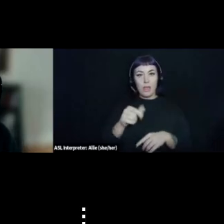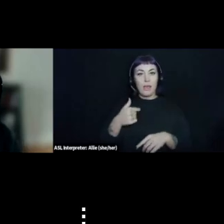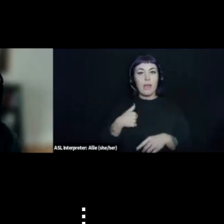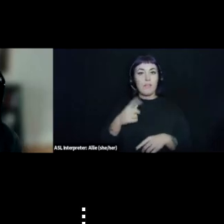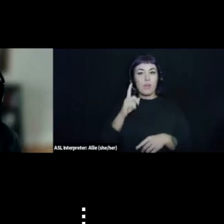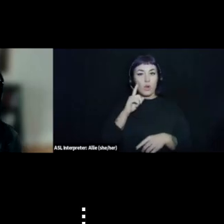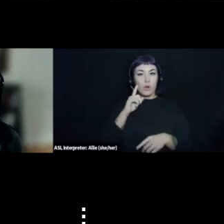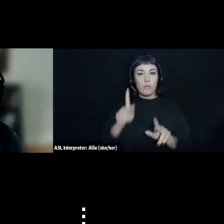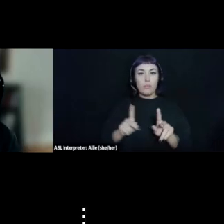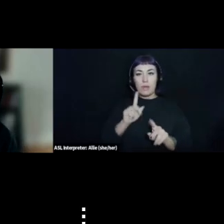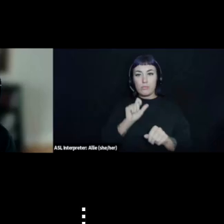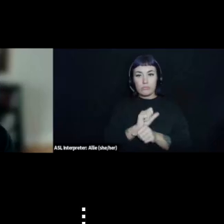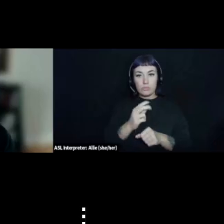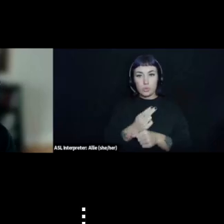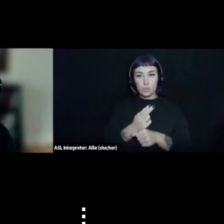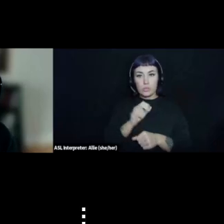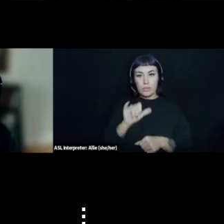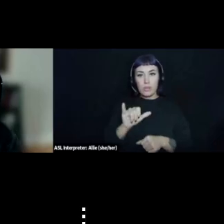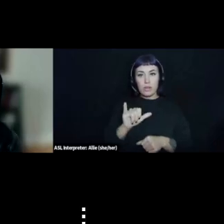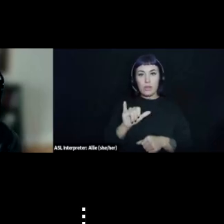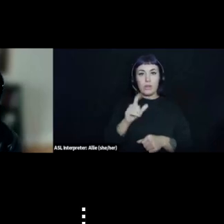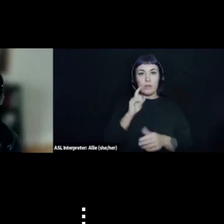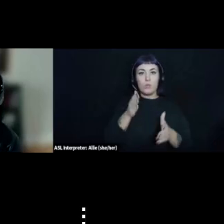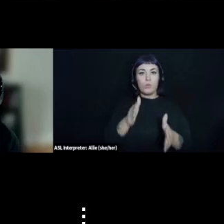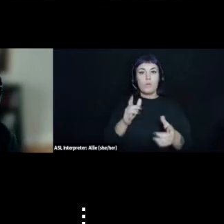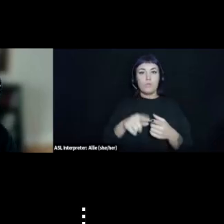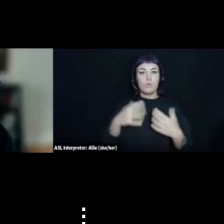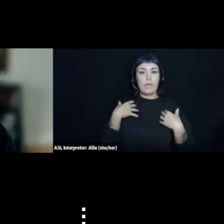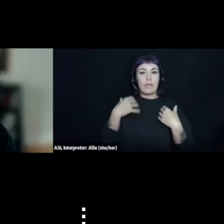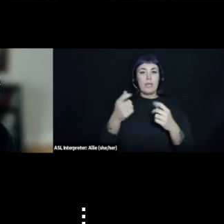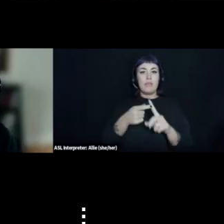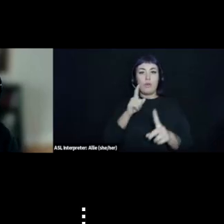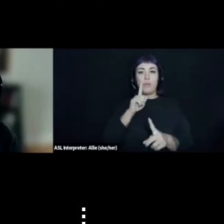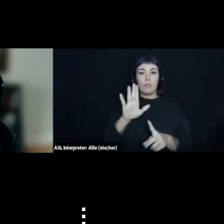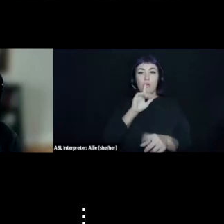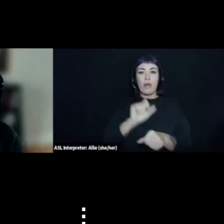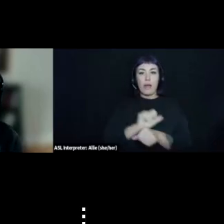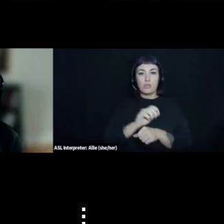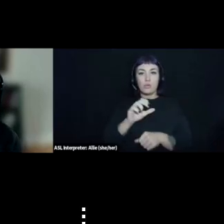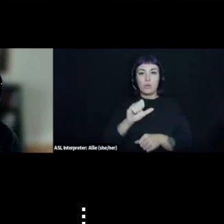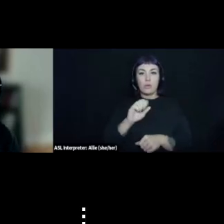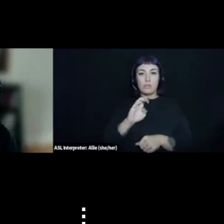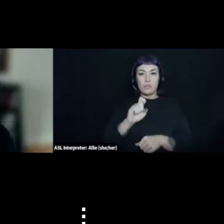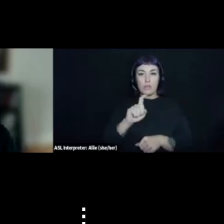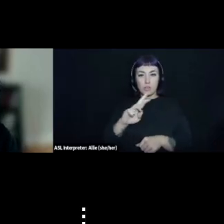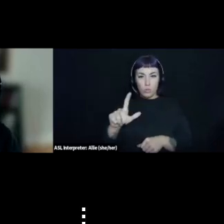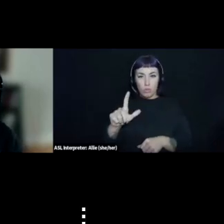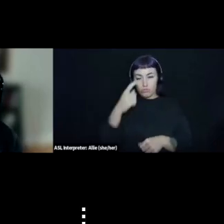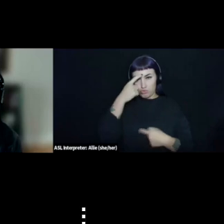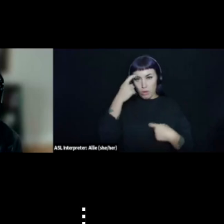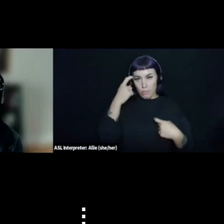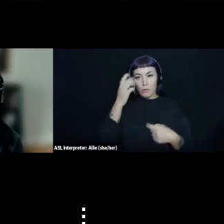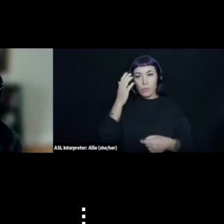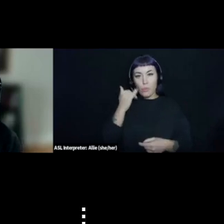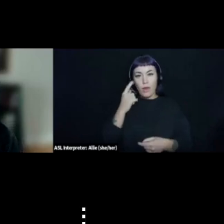have heard of folks actually using that as a way to heal from actual sexual trauma because